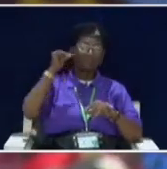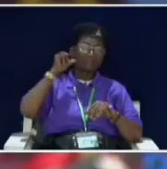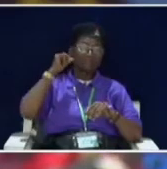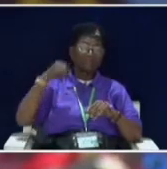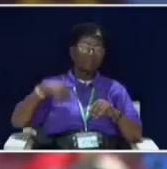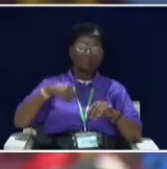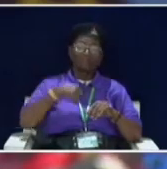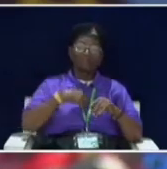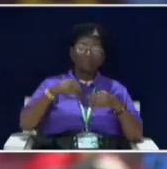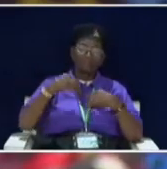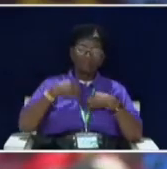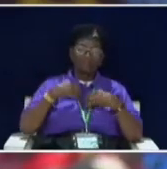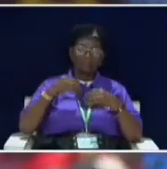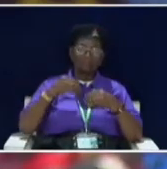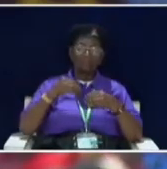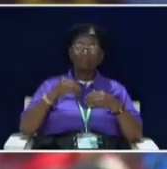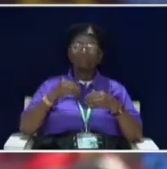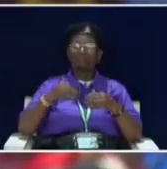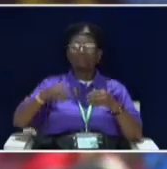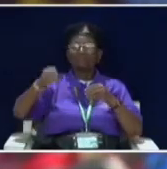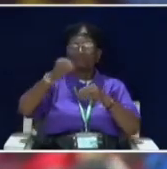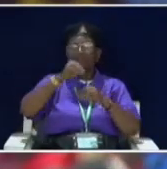we had an extraordinary